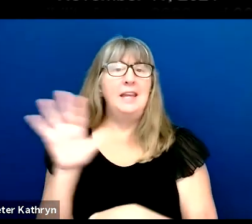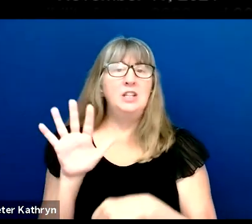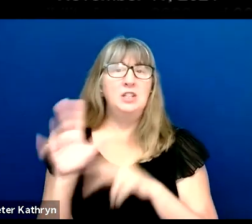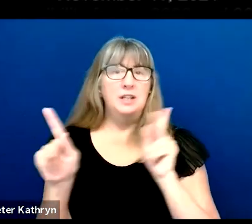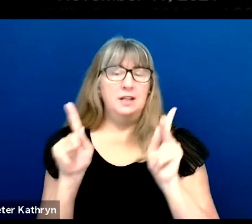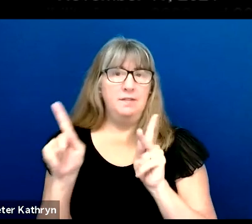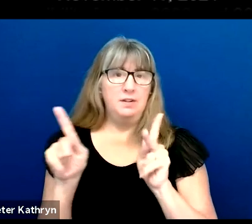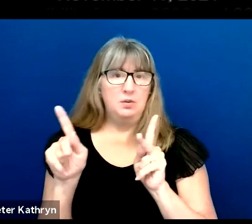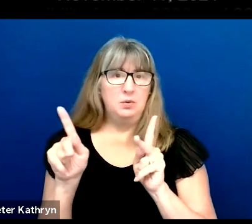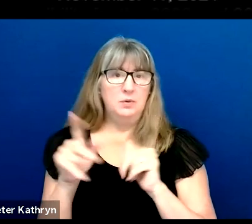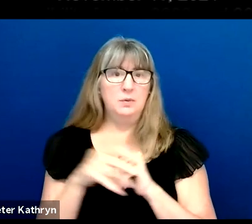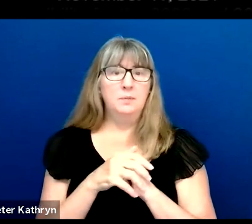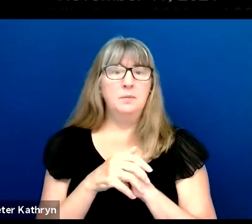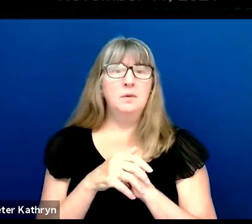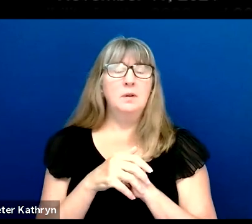they are roughly